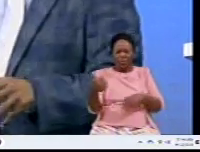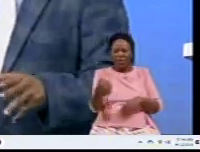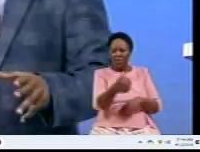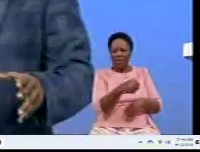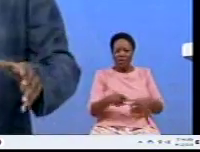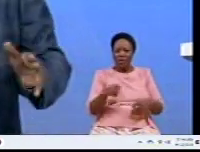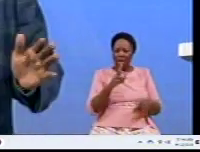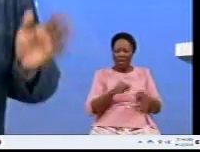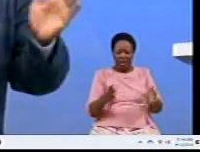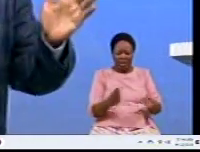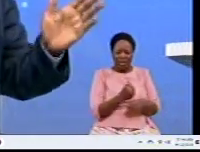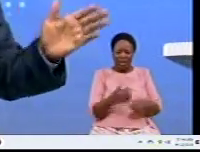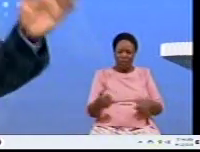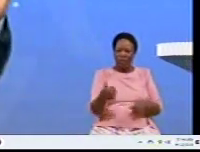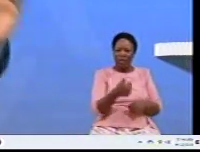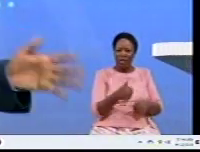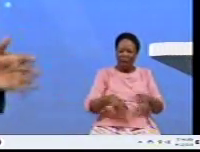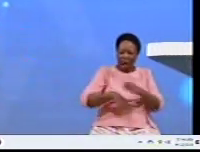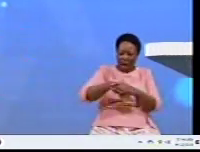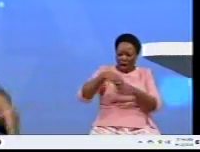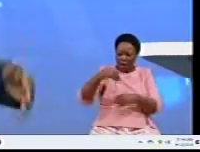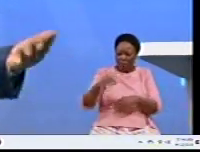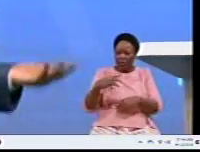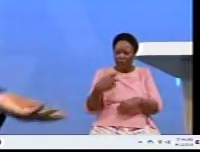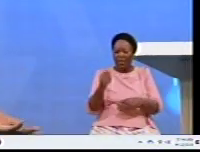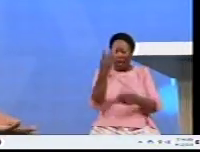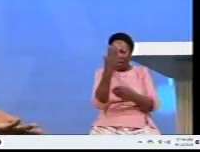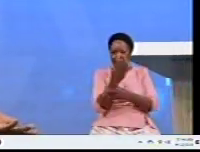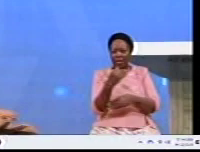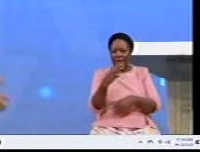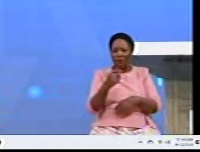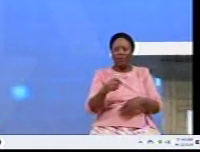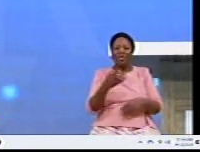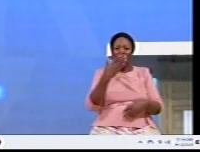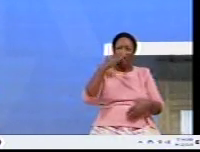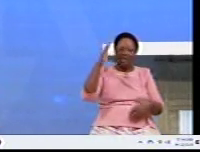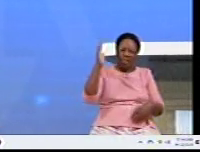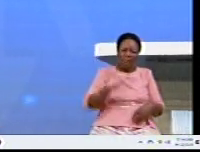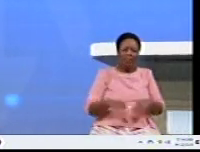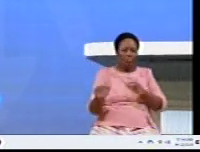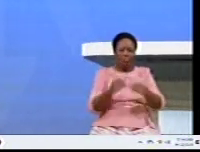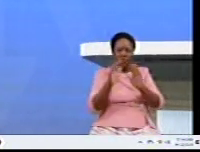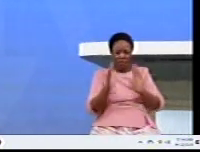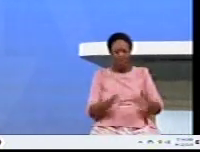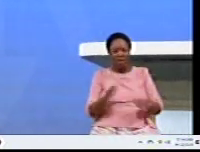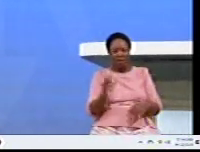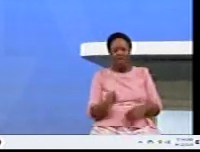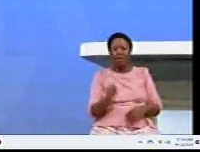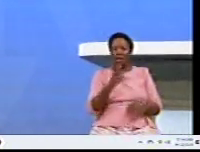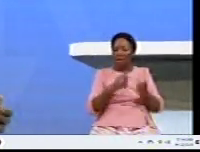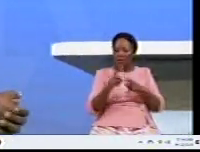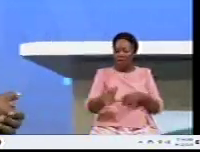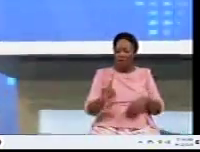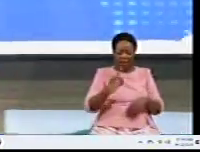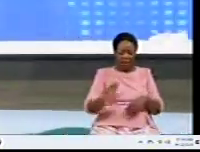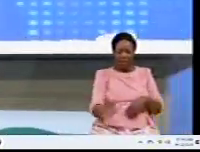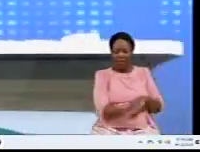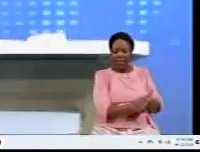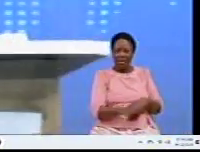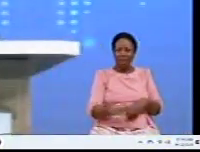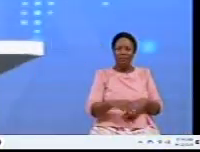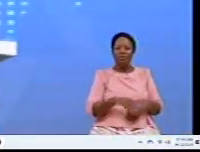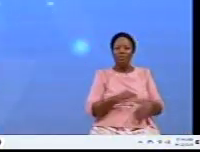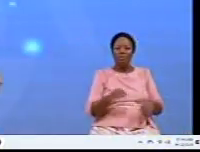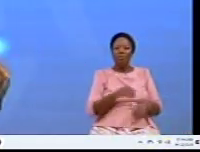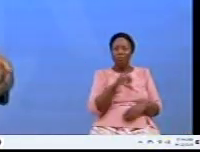take yourself out of the hand of the evildoers. You found them